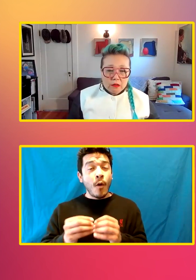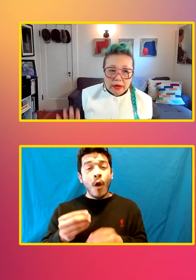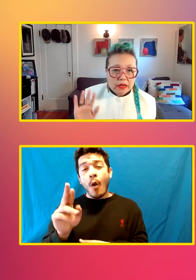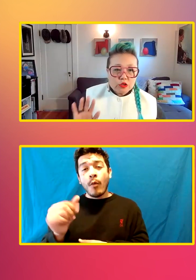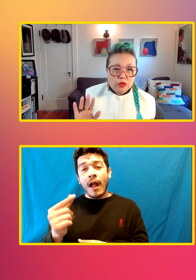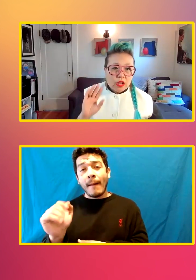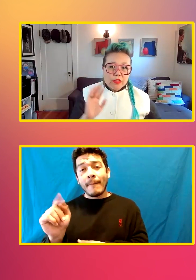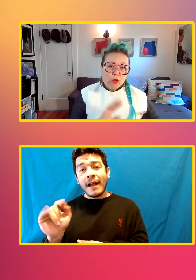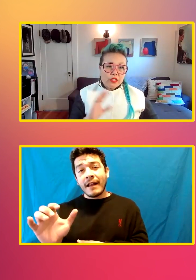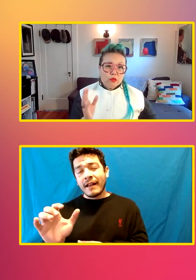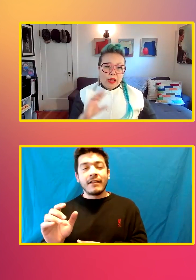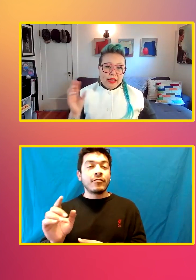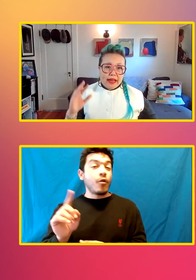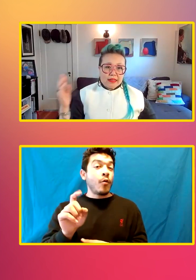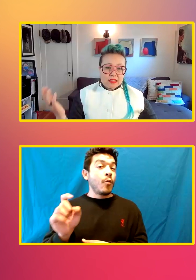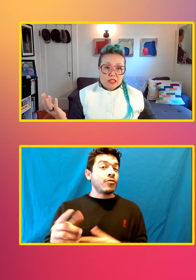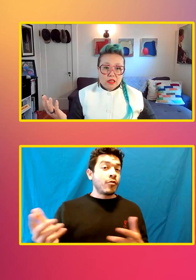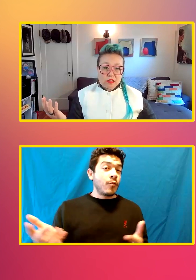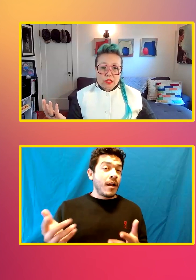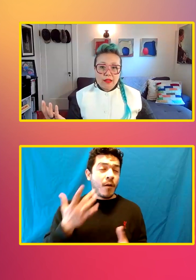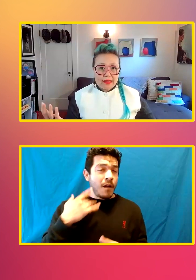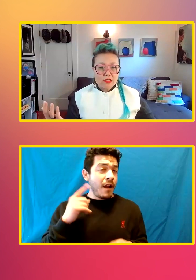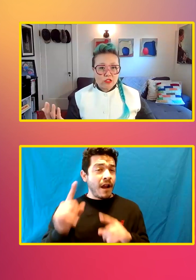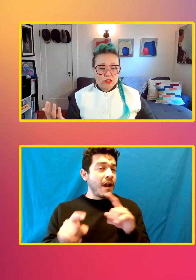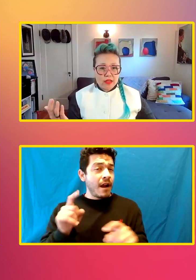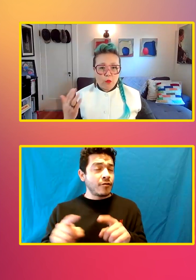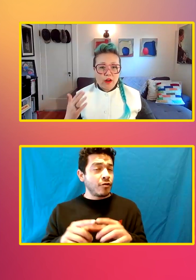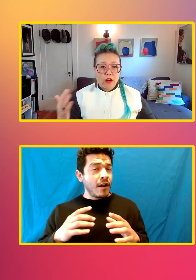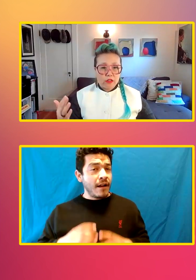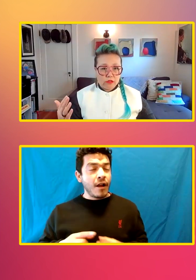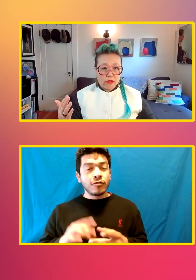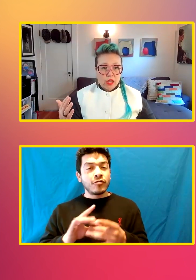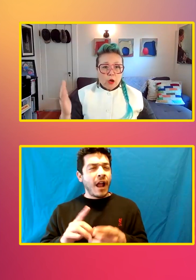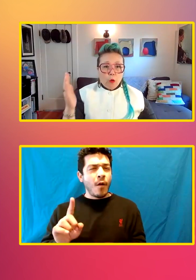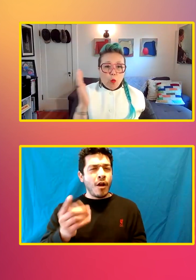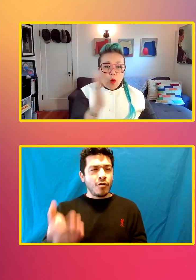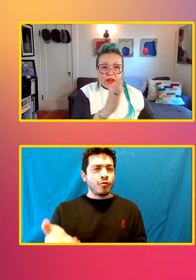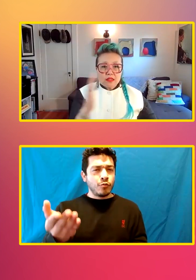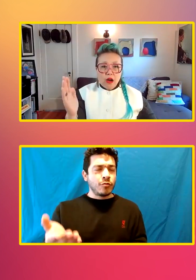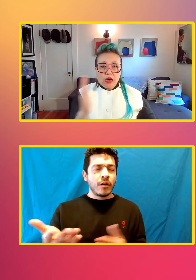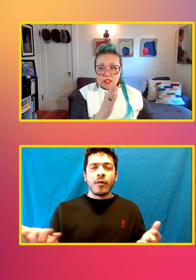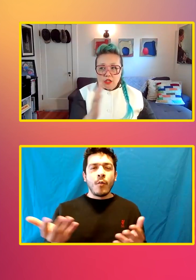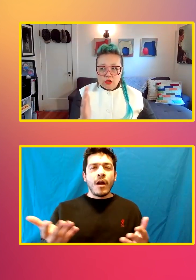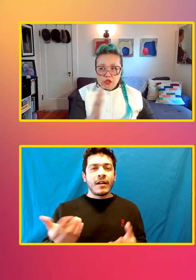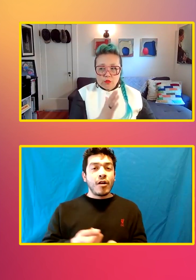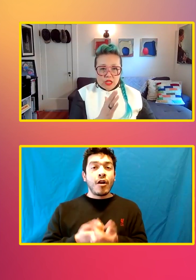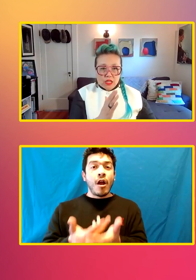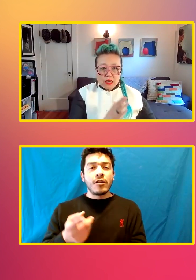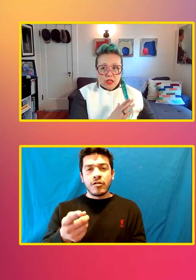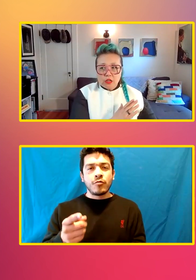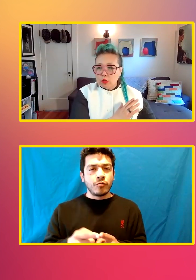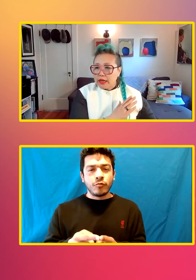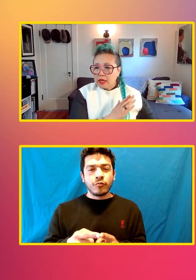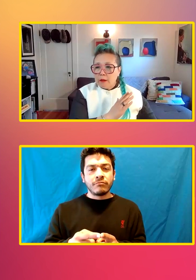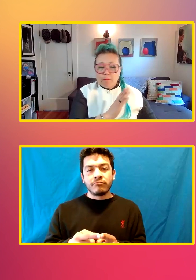pragmatic, right? And so the question why I ask these things to clients is to say, where are you? What is causing you to